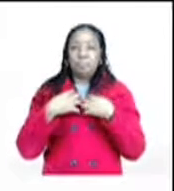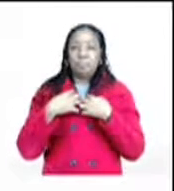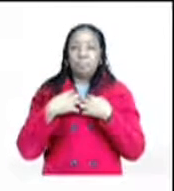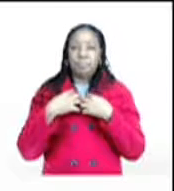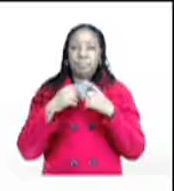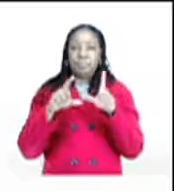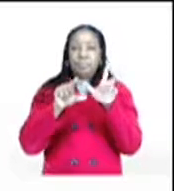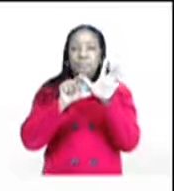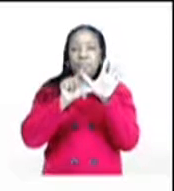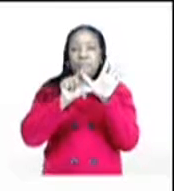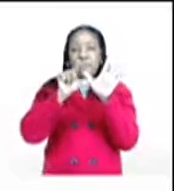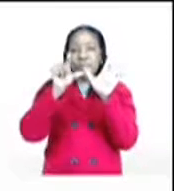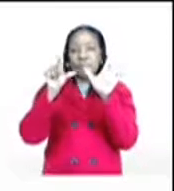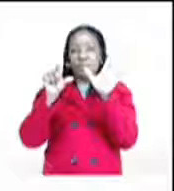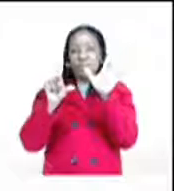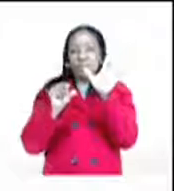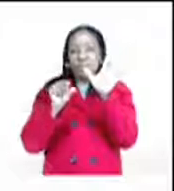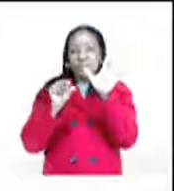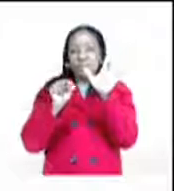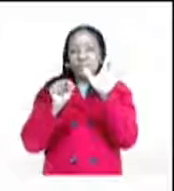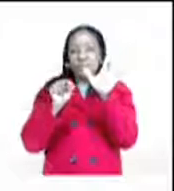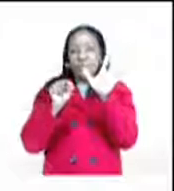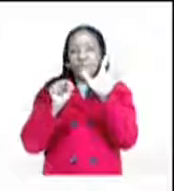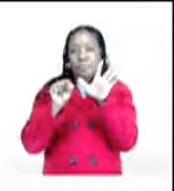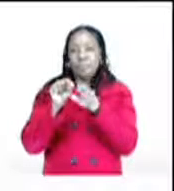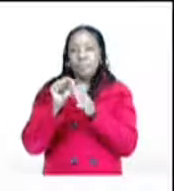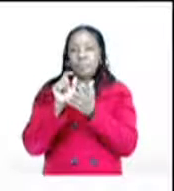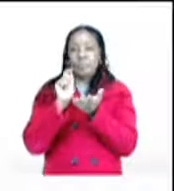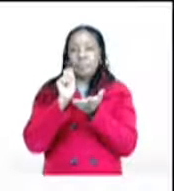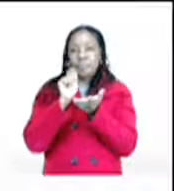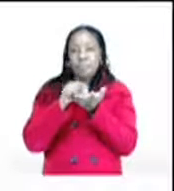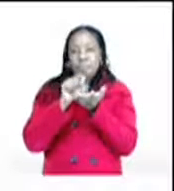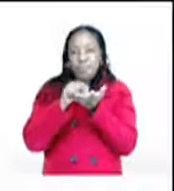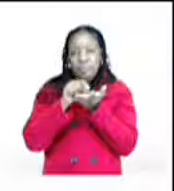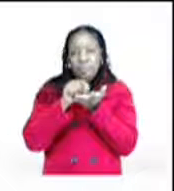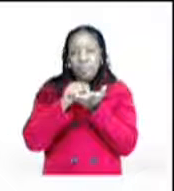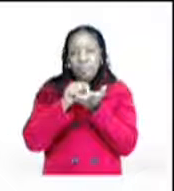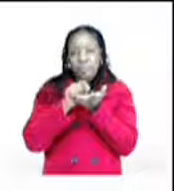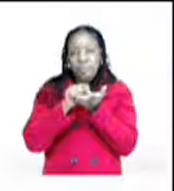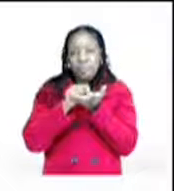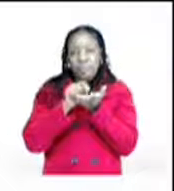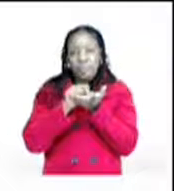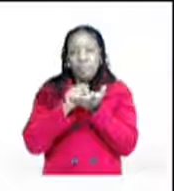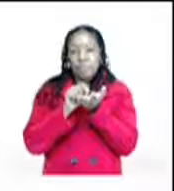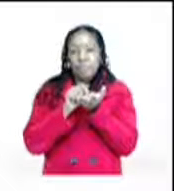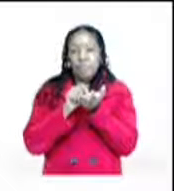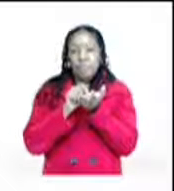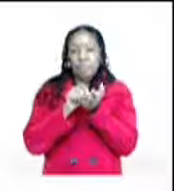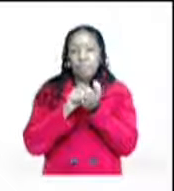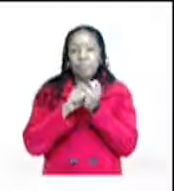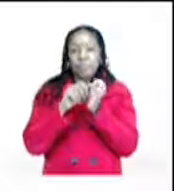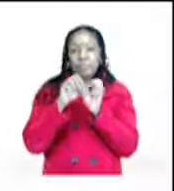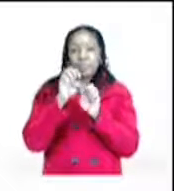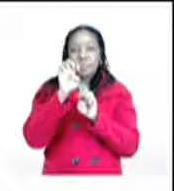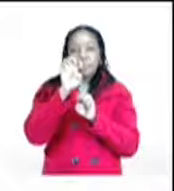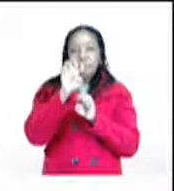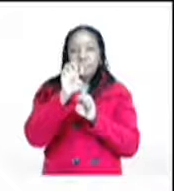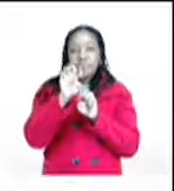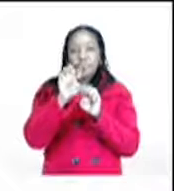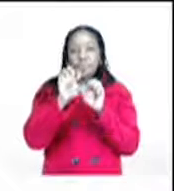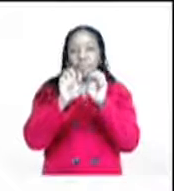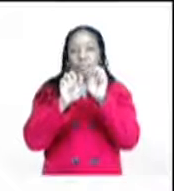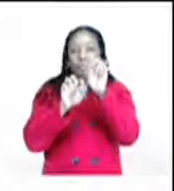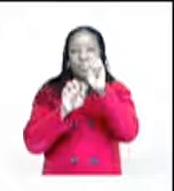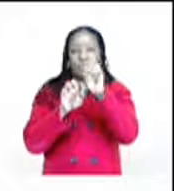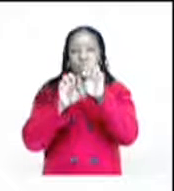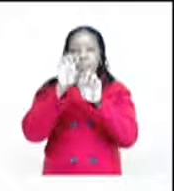a leaf. The next picture is a chick. The next picture in the second row